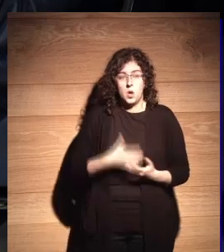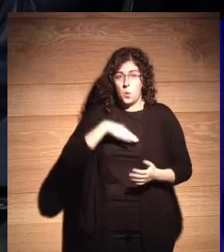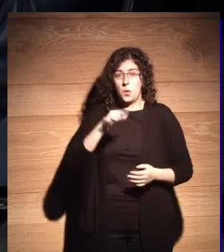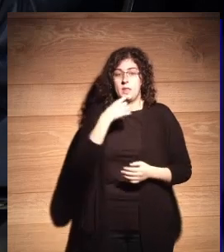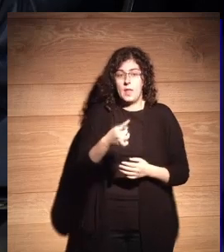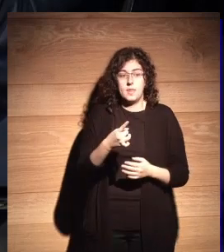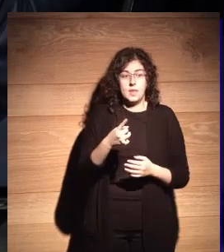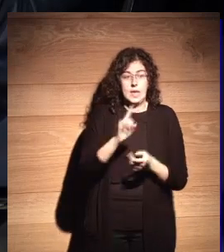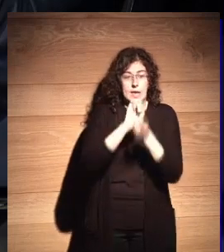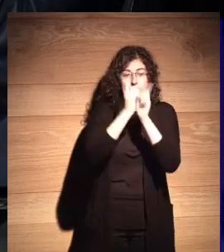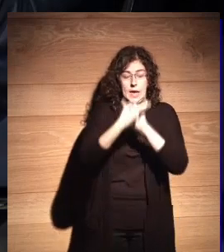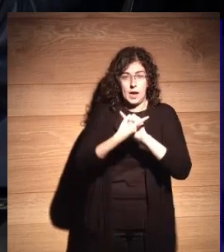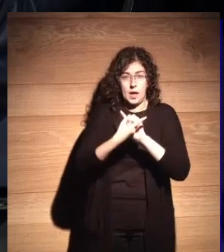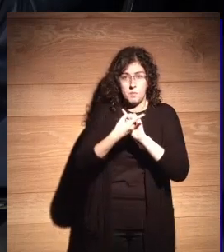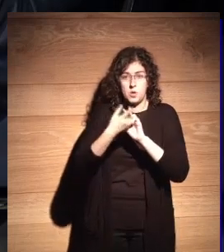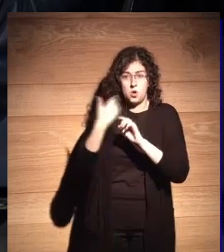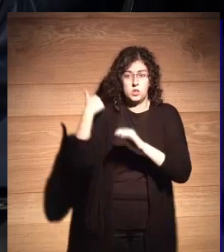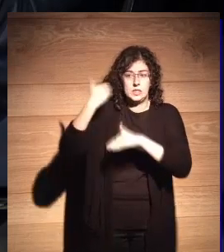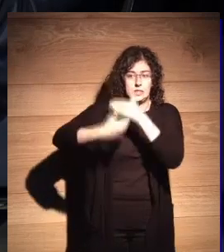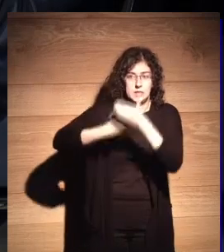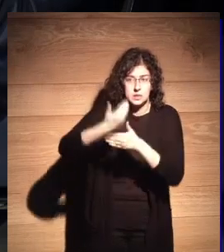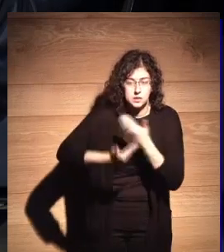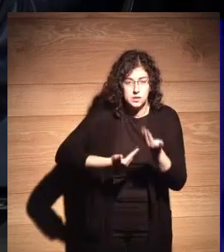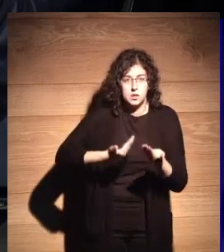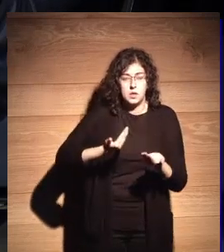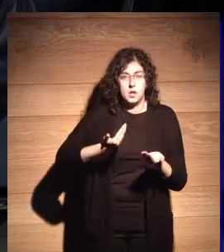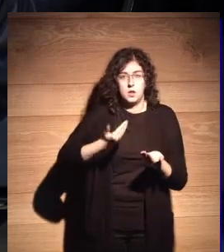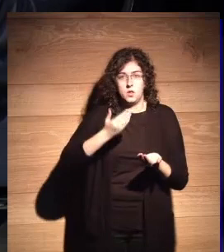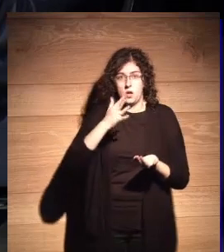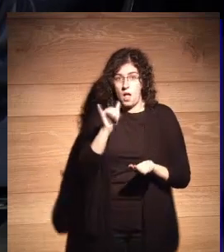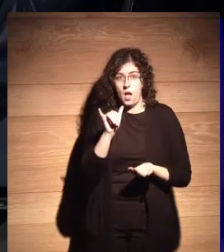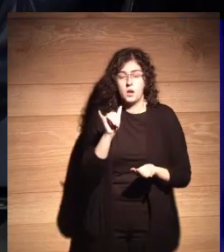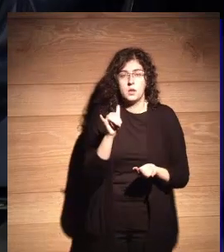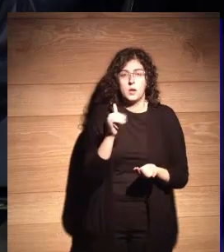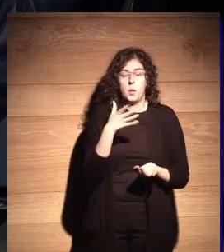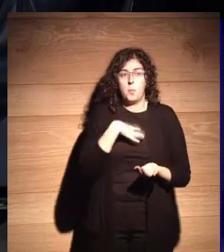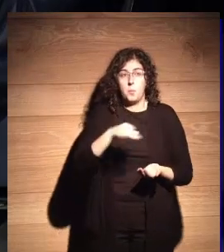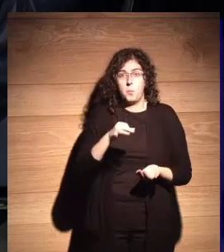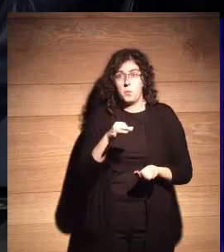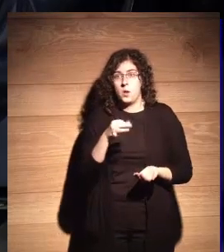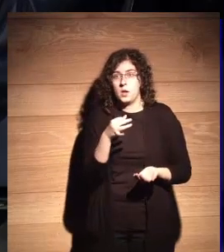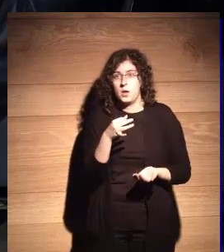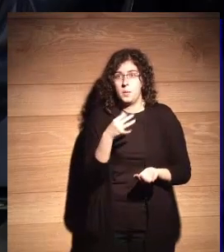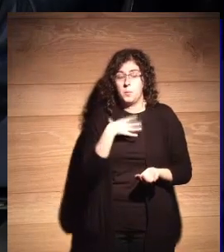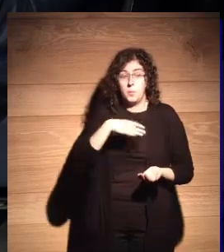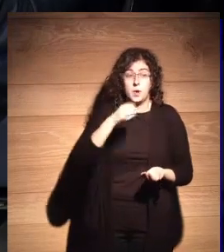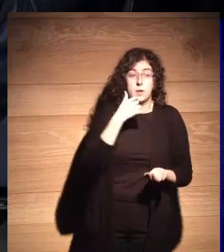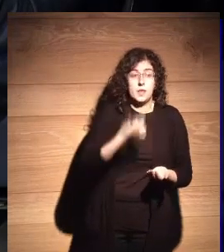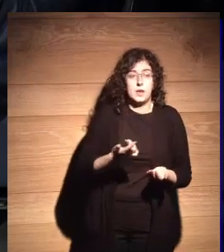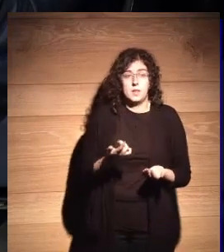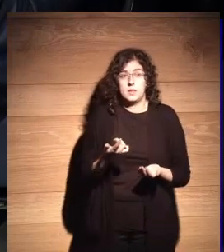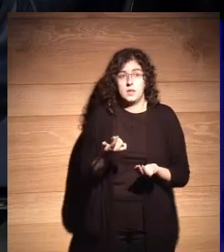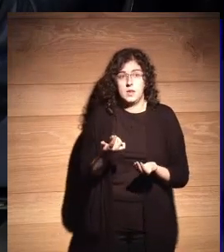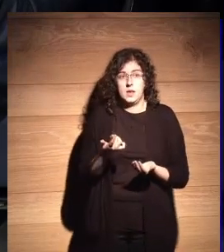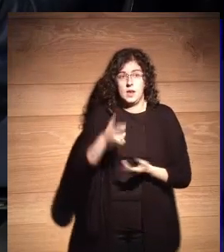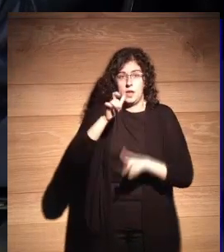Because of taking care, I don't want to be shown, blah, blah, blah. Street photography nowadays is not so easy as it